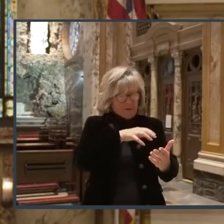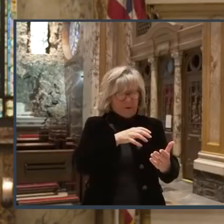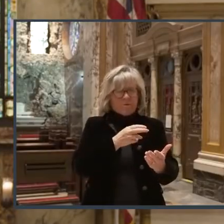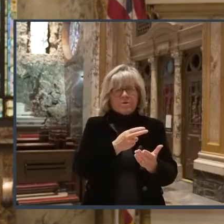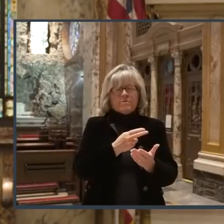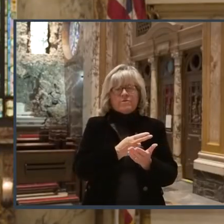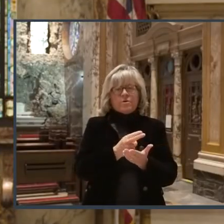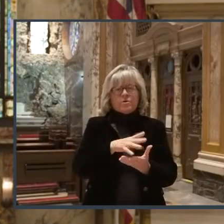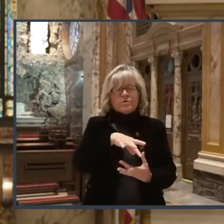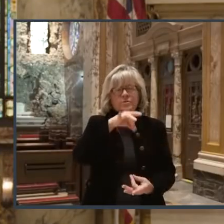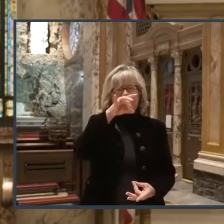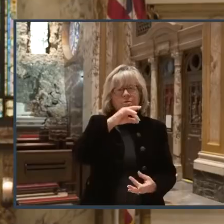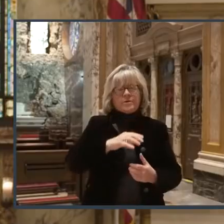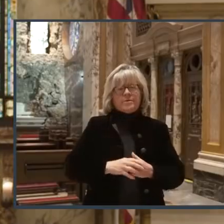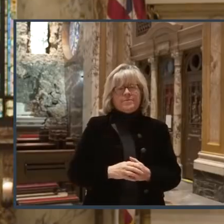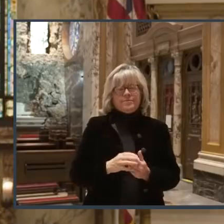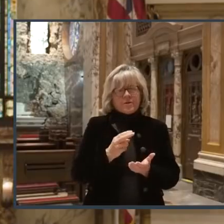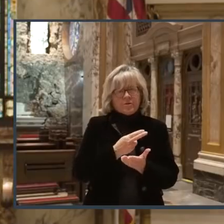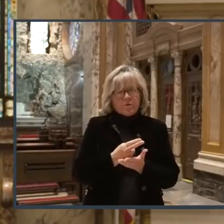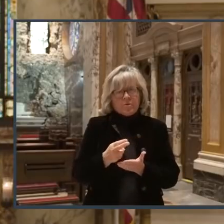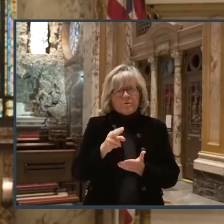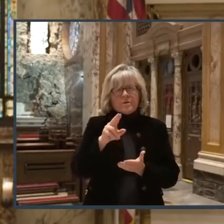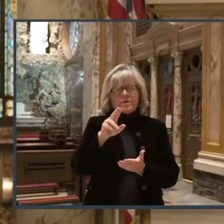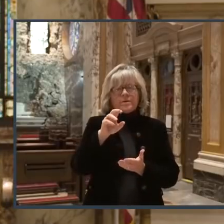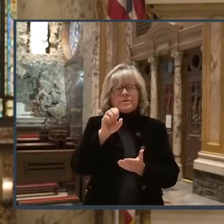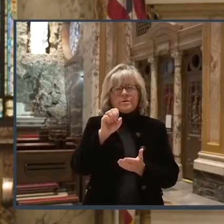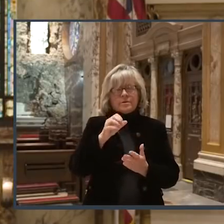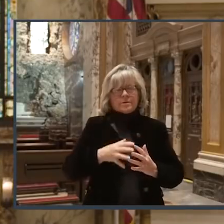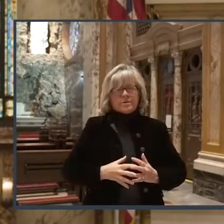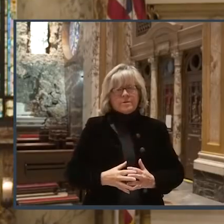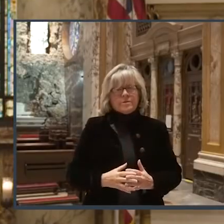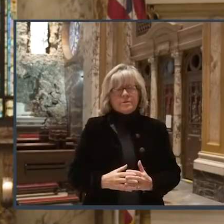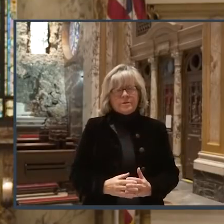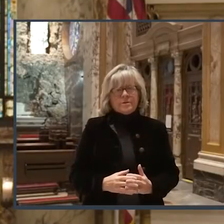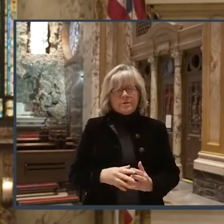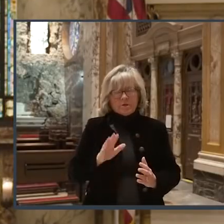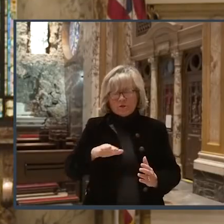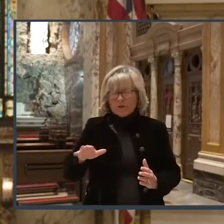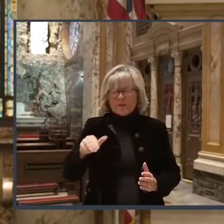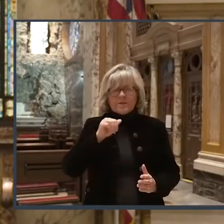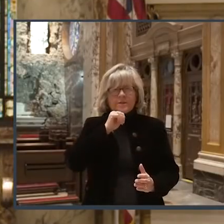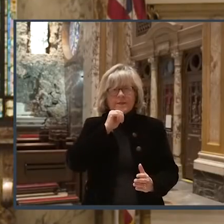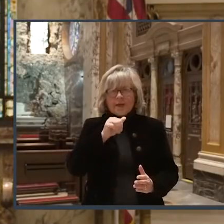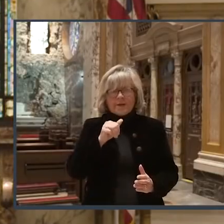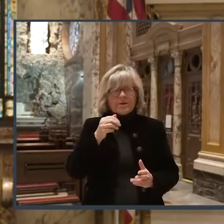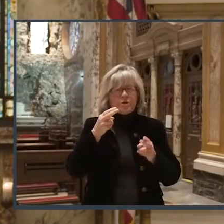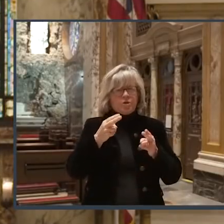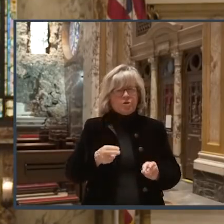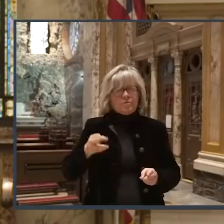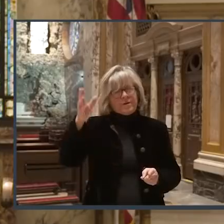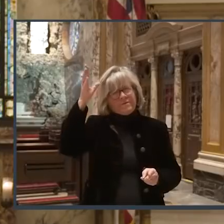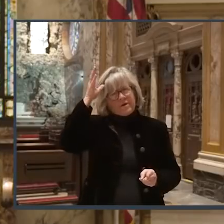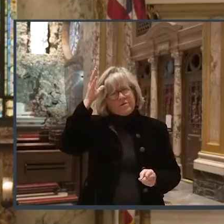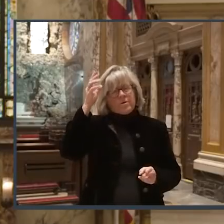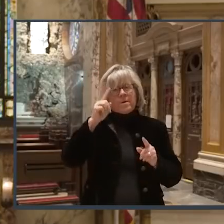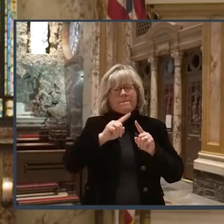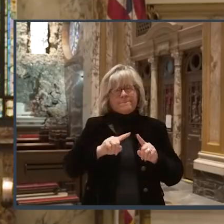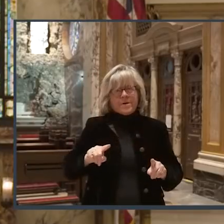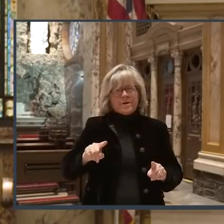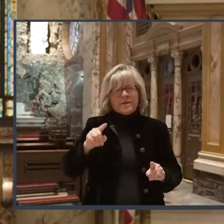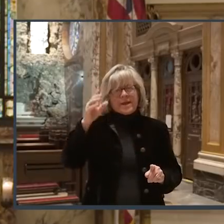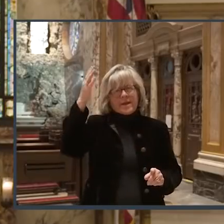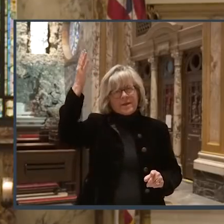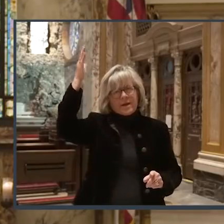Spirit that she will conceive, and so the child will not be the son of a human father, but but of God